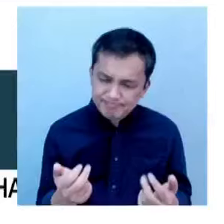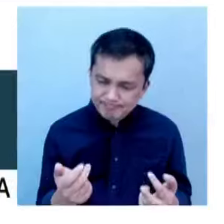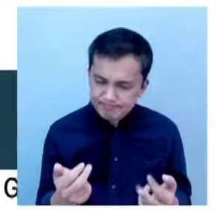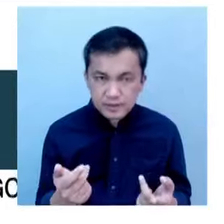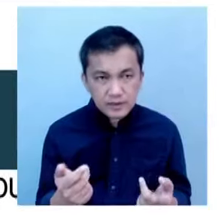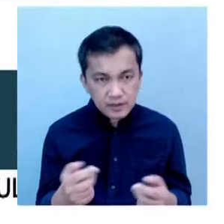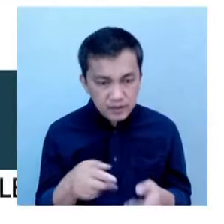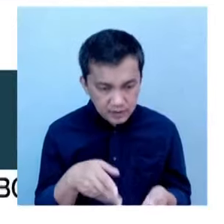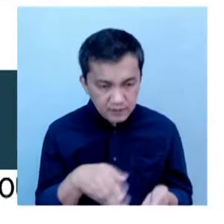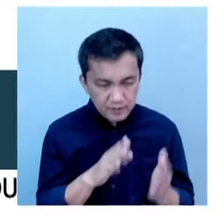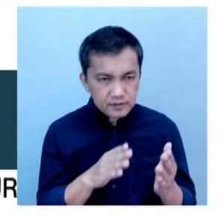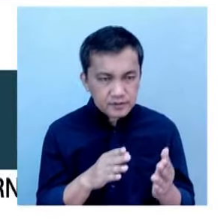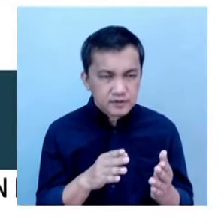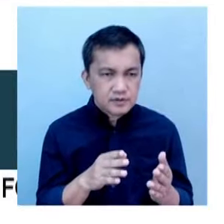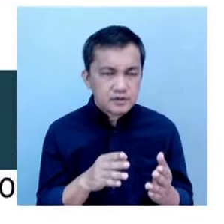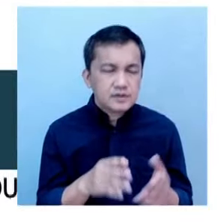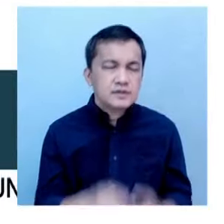come up with a stringent